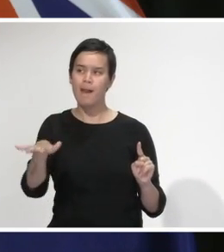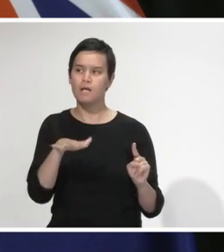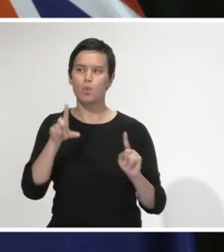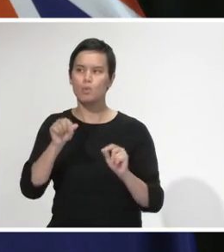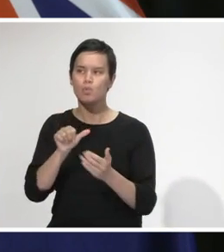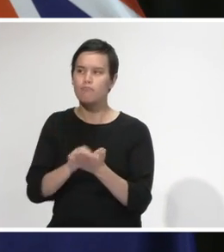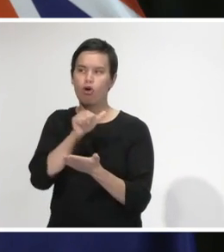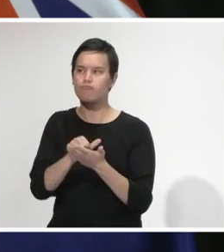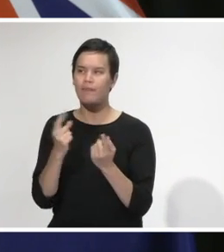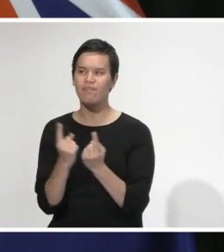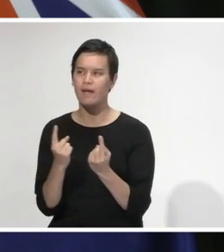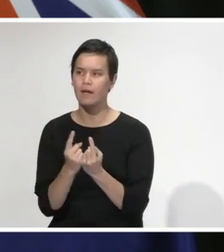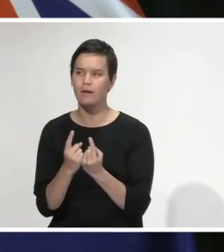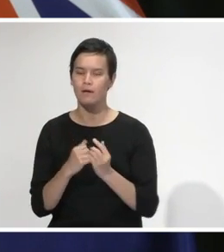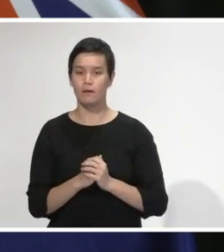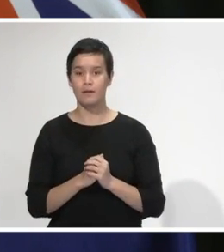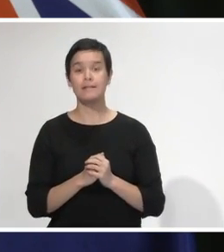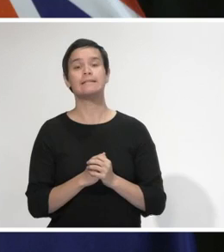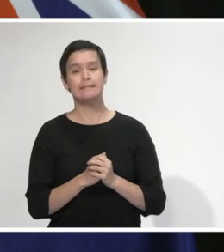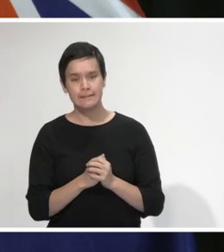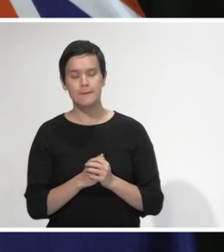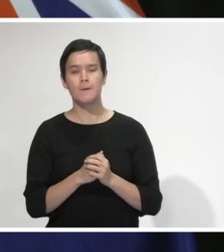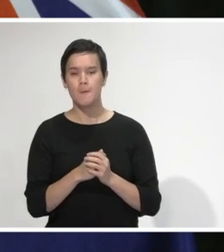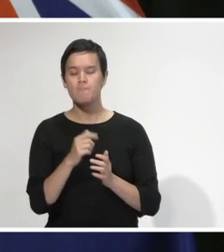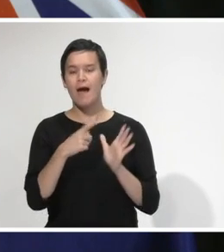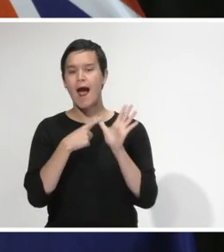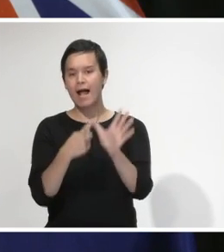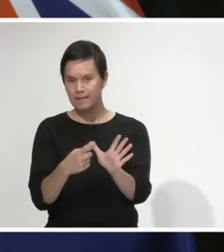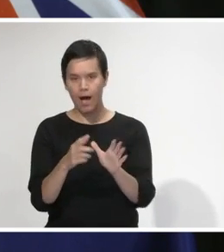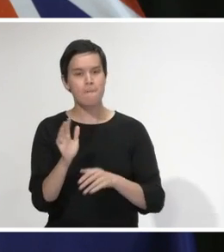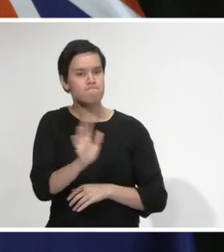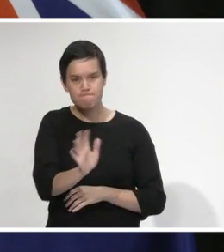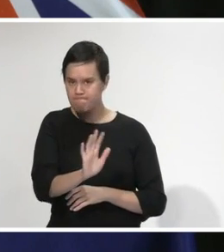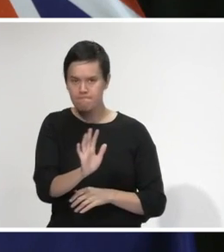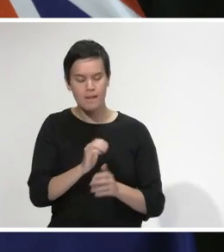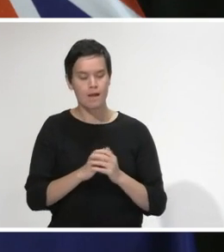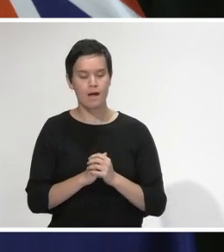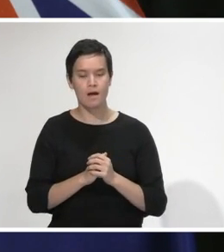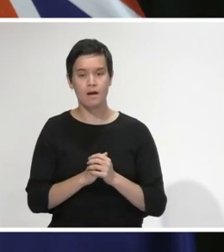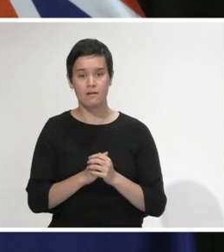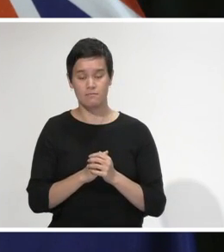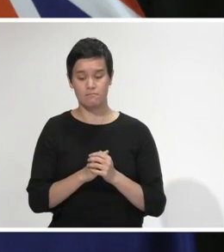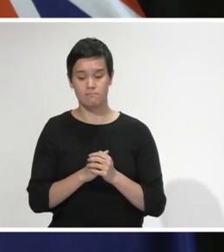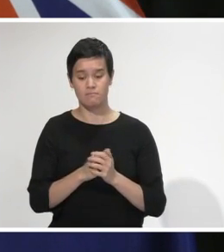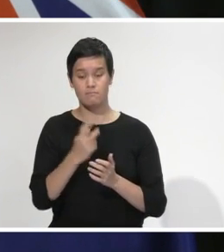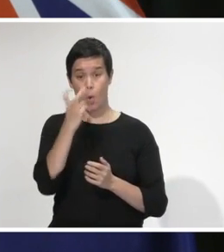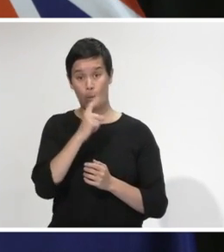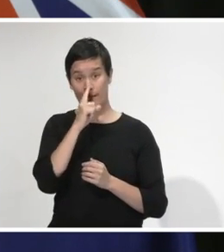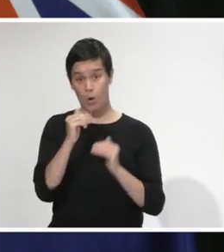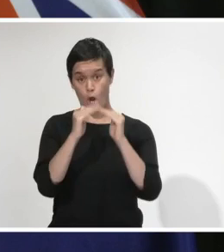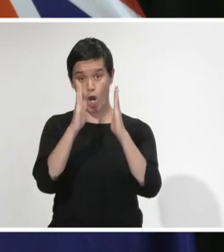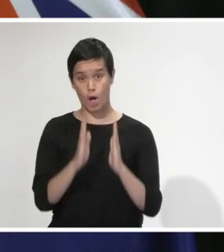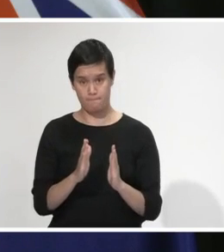situations? More specifically, it's to look at, again, just to put this in context, we've had a relatively small number of aged residential